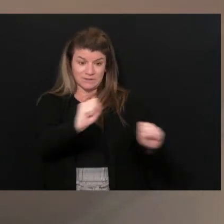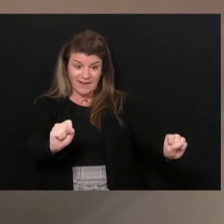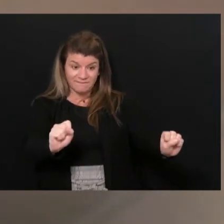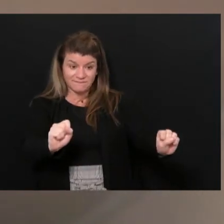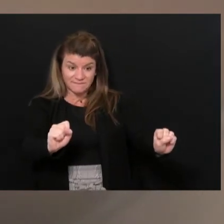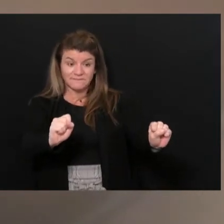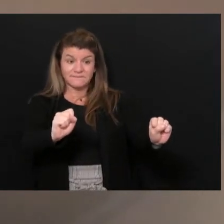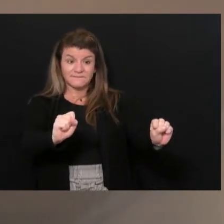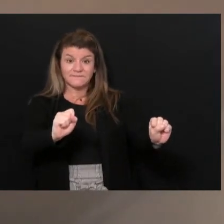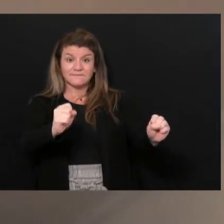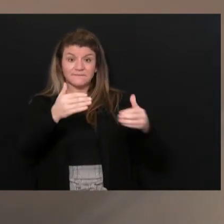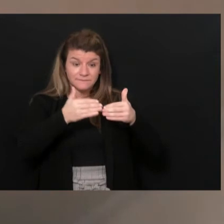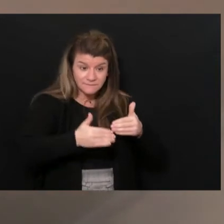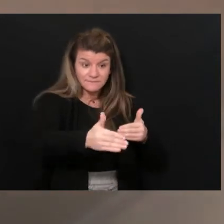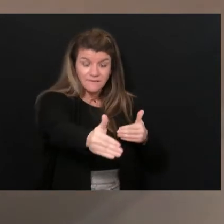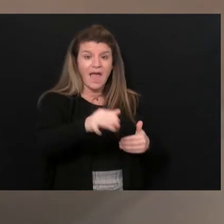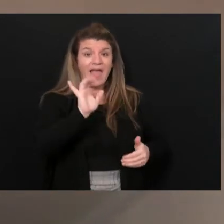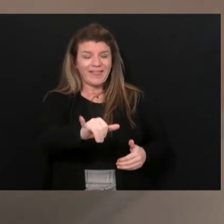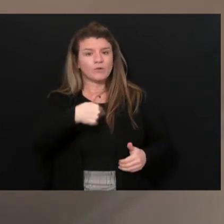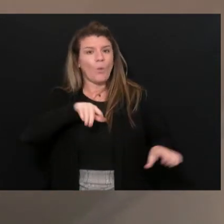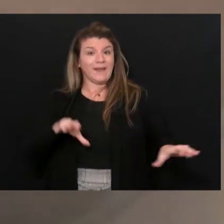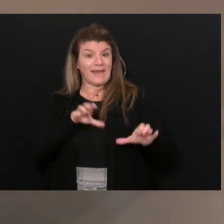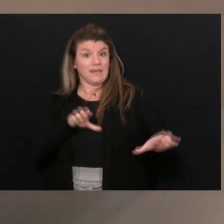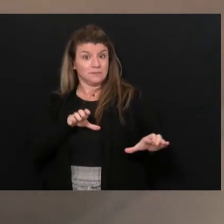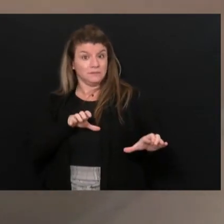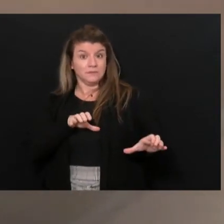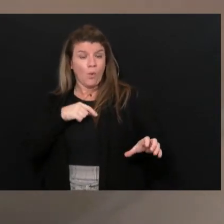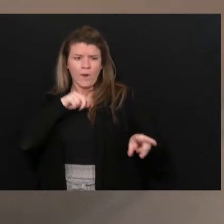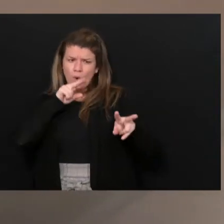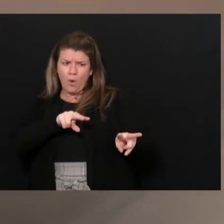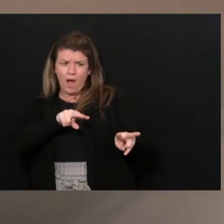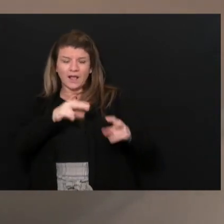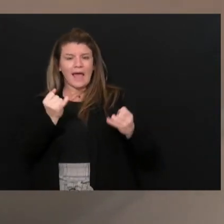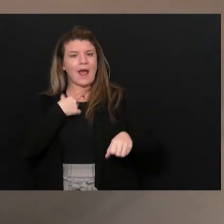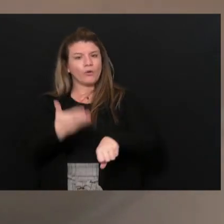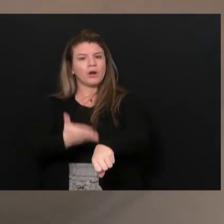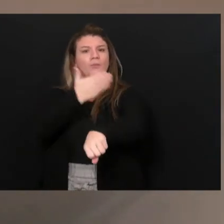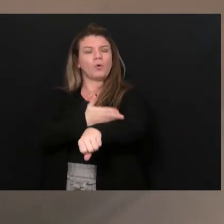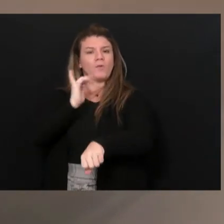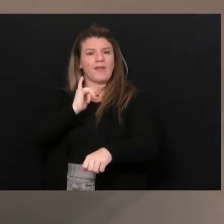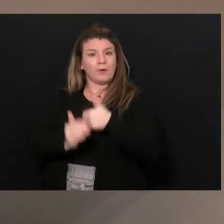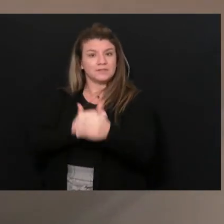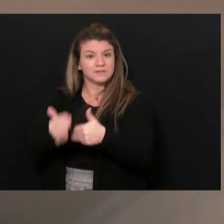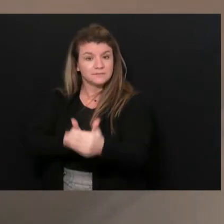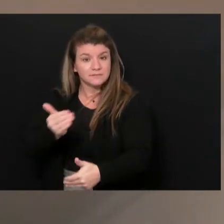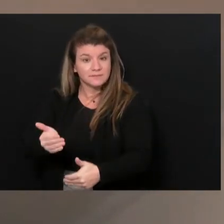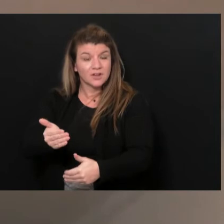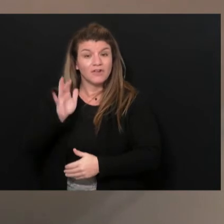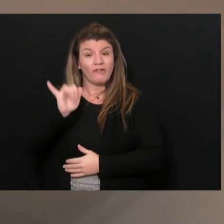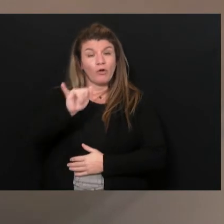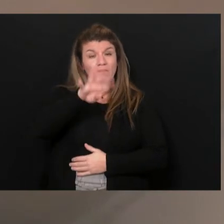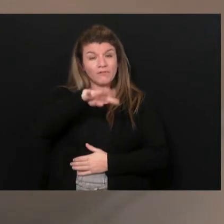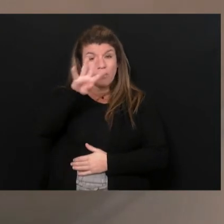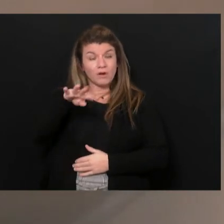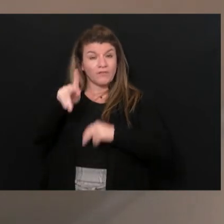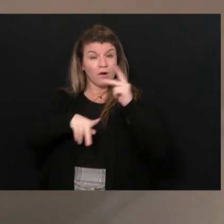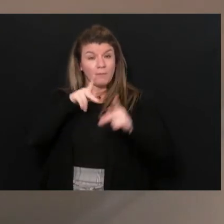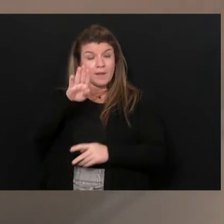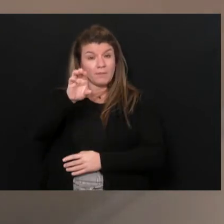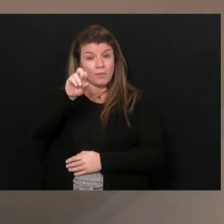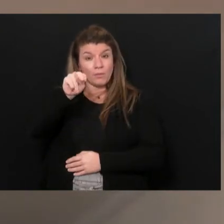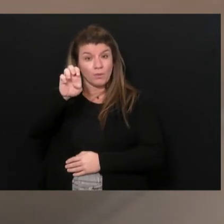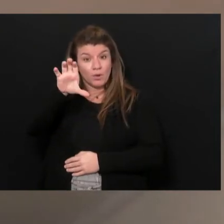people, as was done in this situation, and then constantly improve that process. So for the 44 people in Boone County,